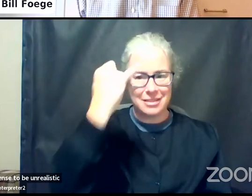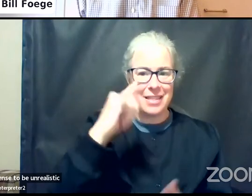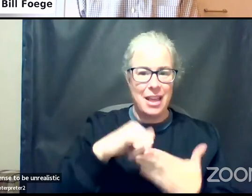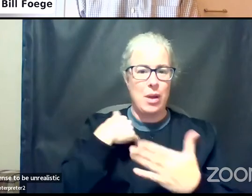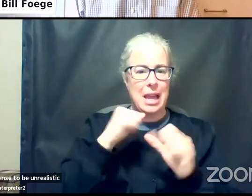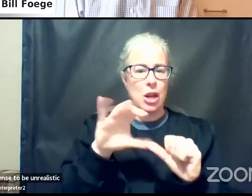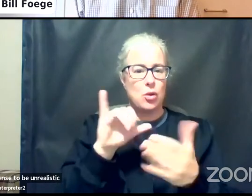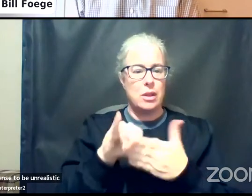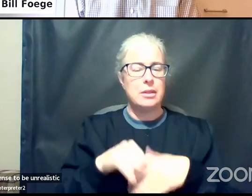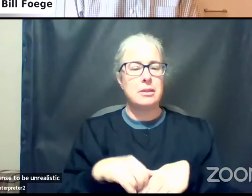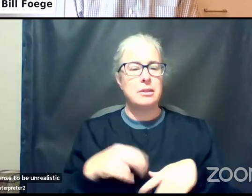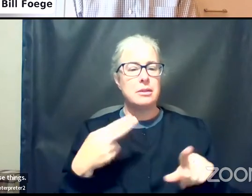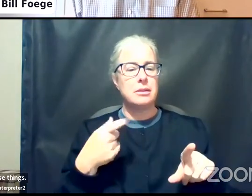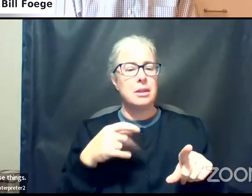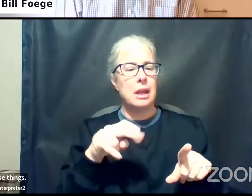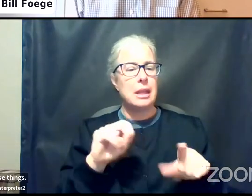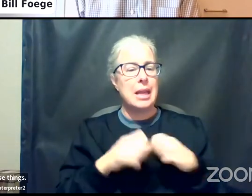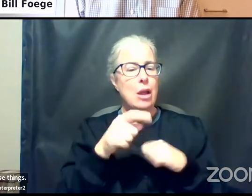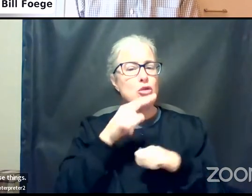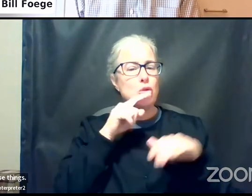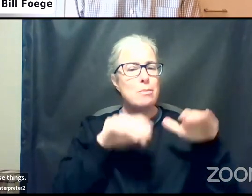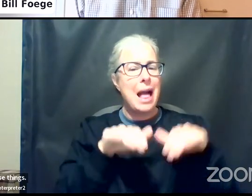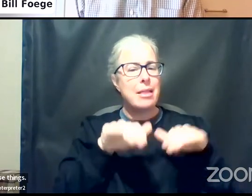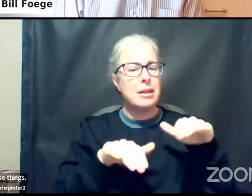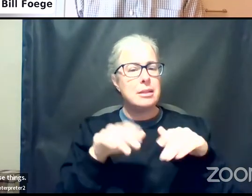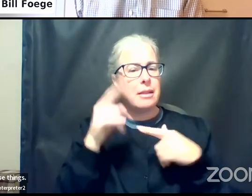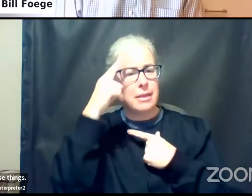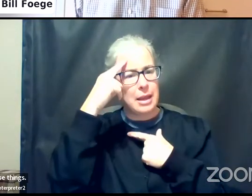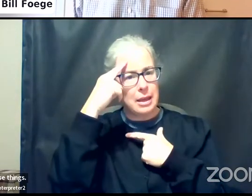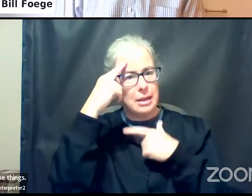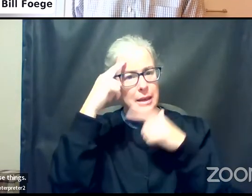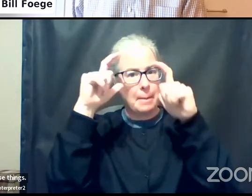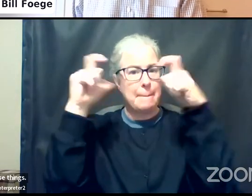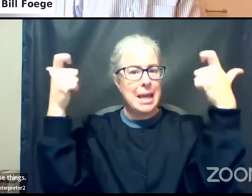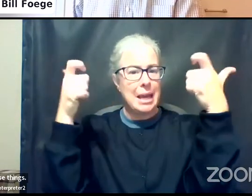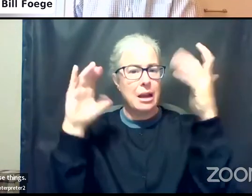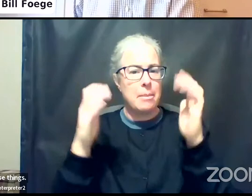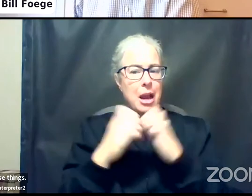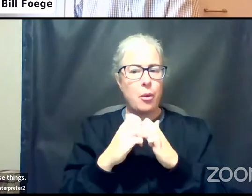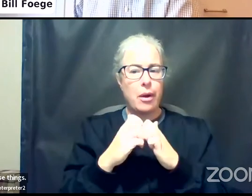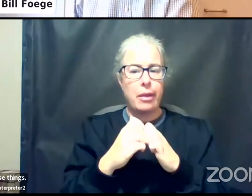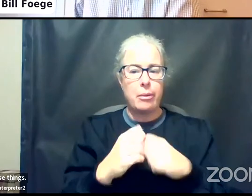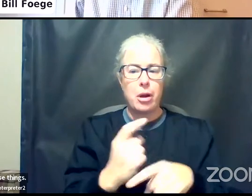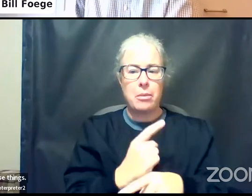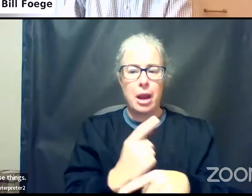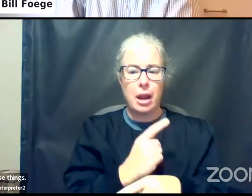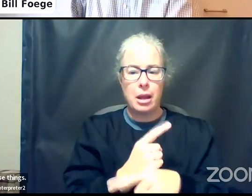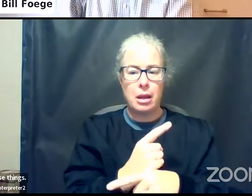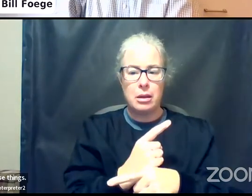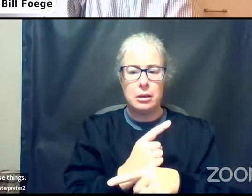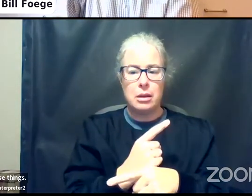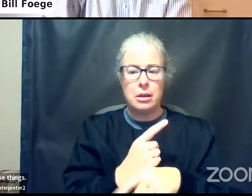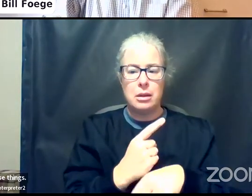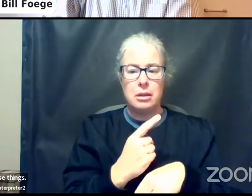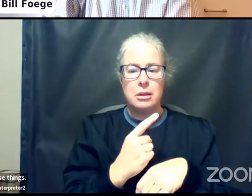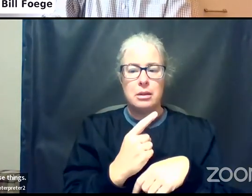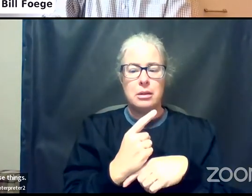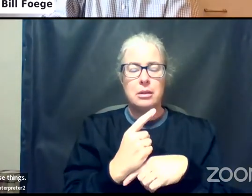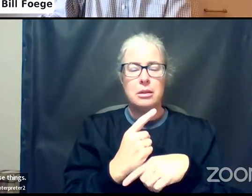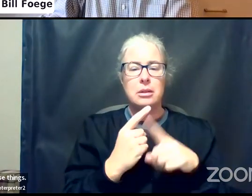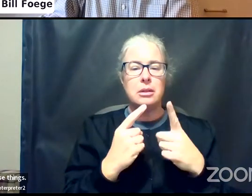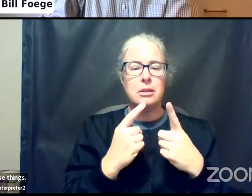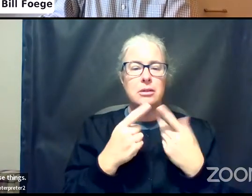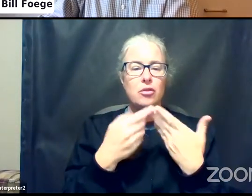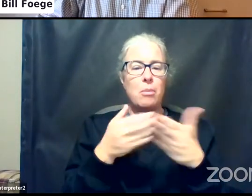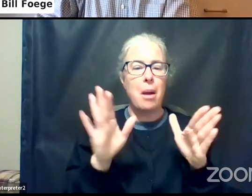Helene what about you how did you balance um thinking Big versus being pragmatic when you were leading public health programs